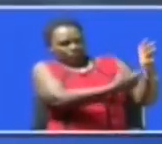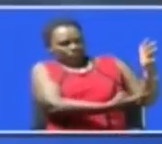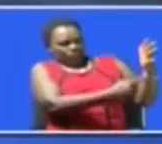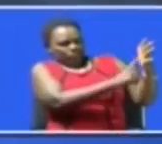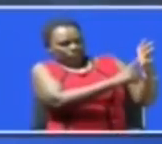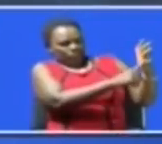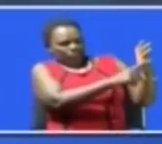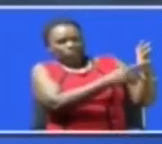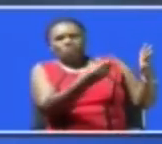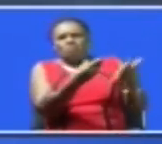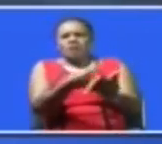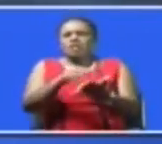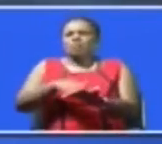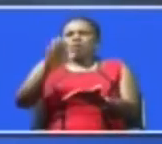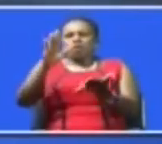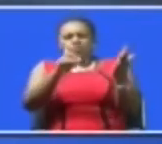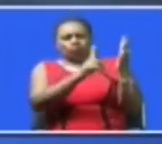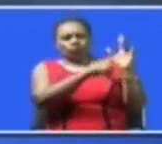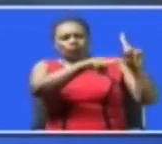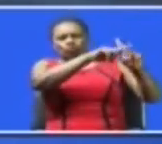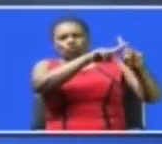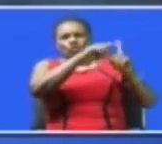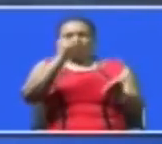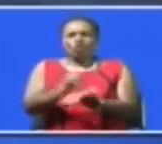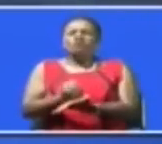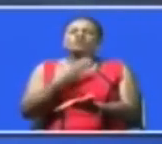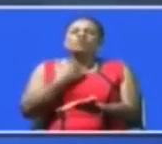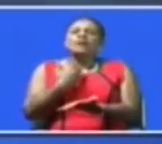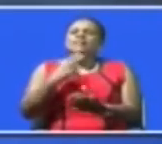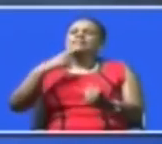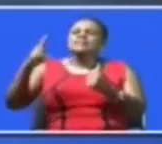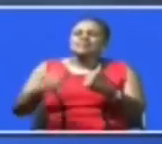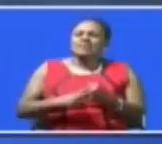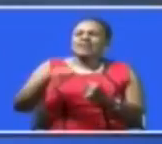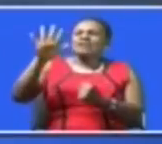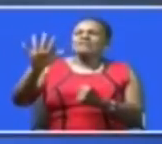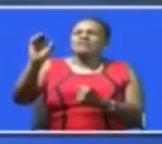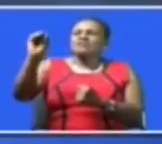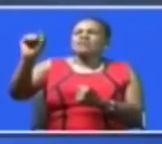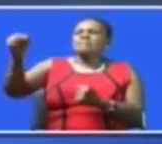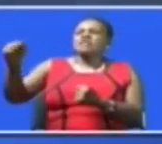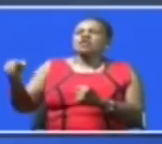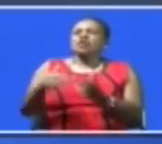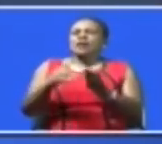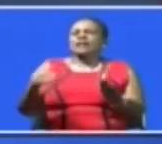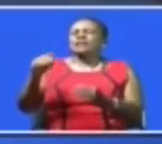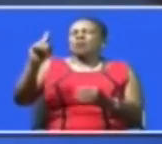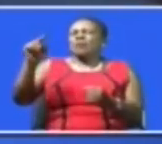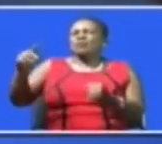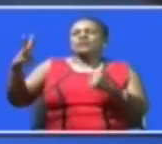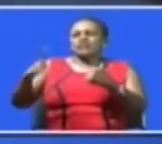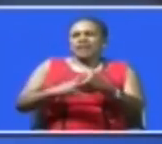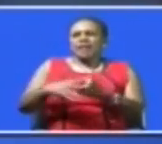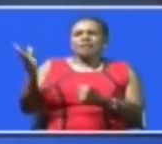areas for additional funding. In total, the office seeks an additional 750 million against 1.9,